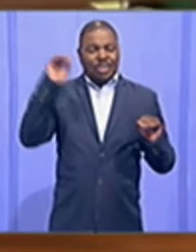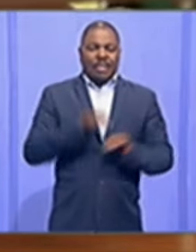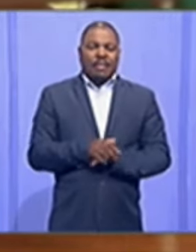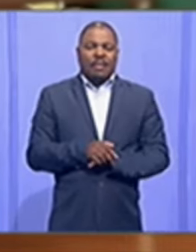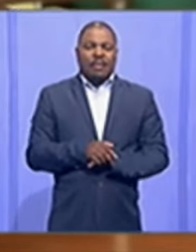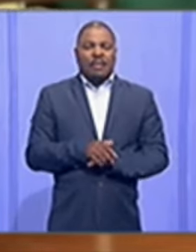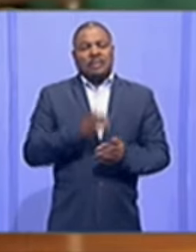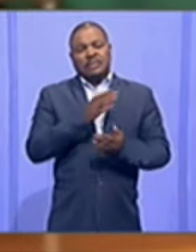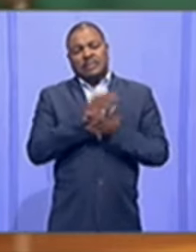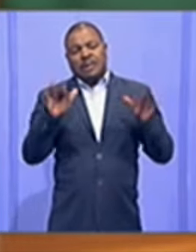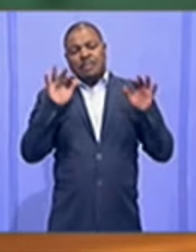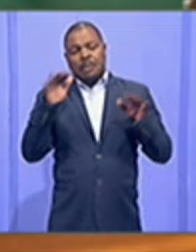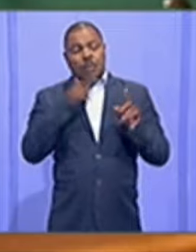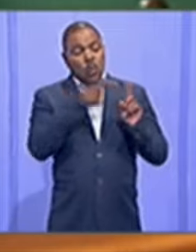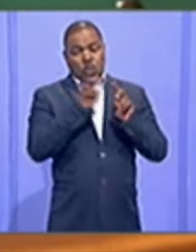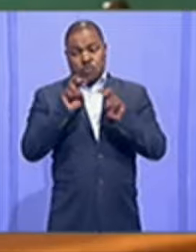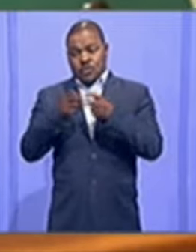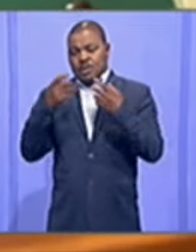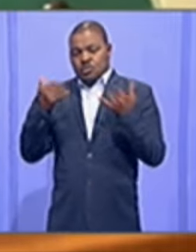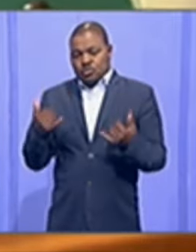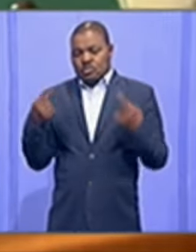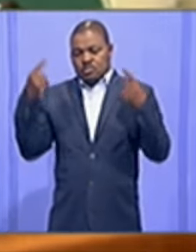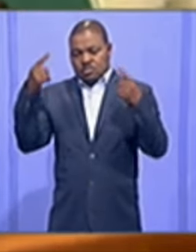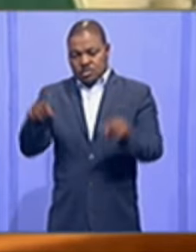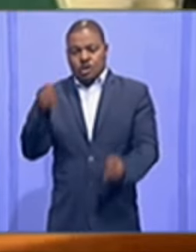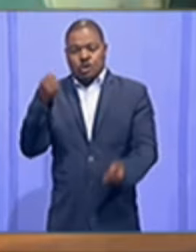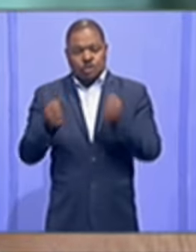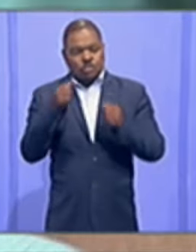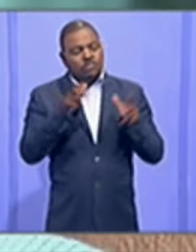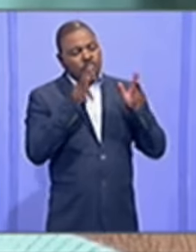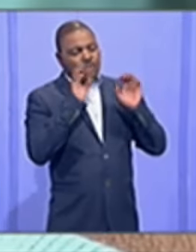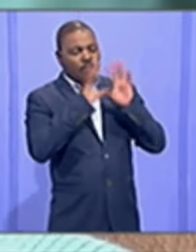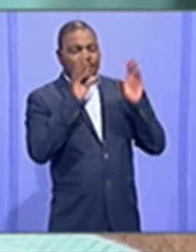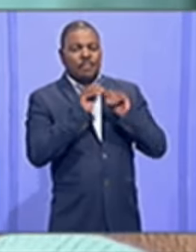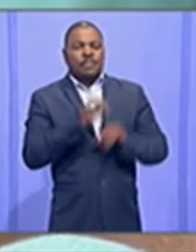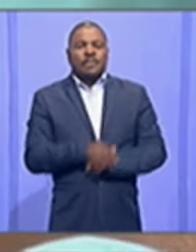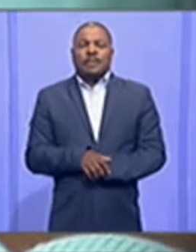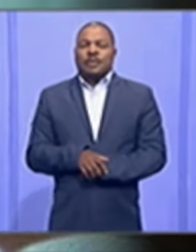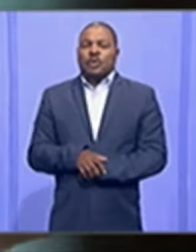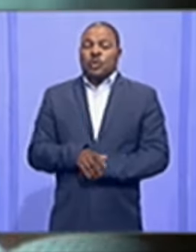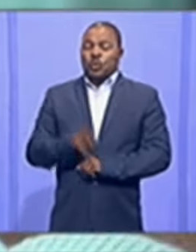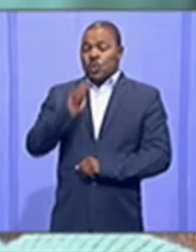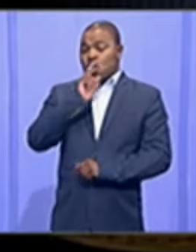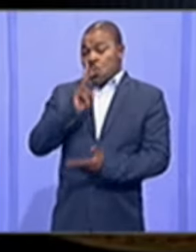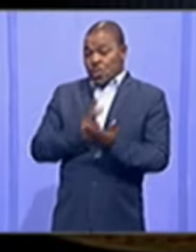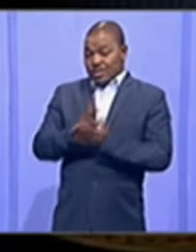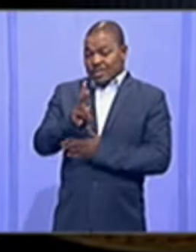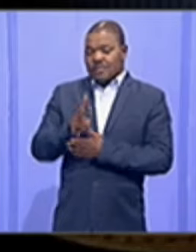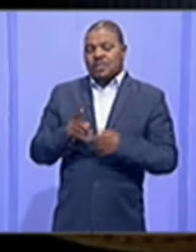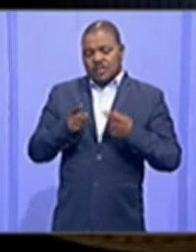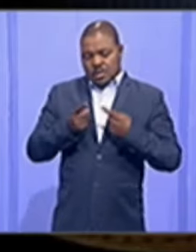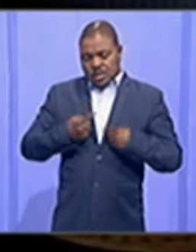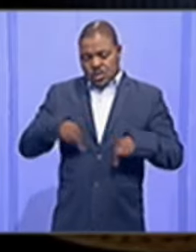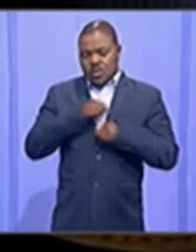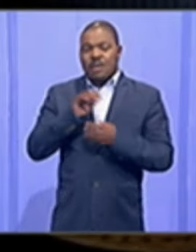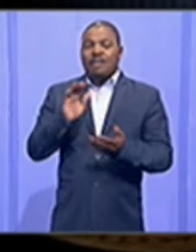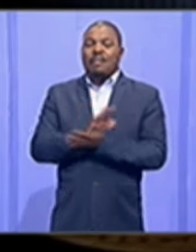ba tlhole ba e gasitse gorongolo ya tsheko ge toka e phetegatswa. Truly speaking, sithokozile